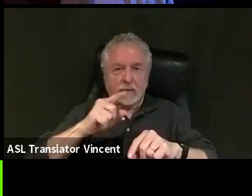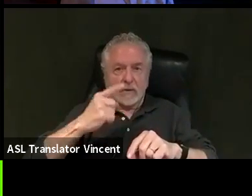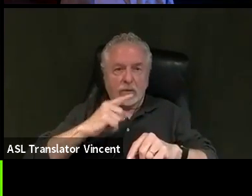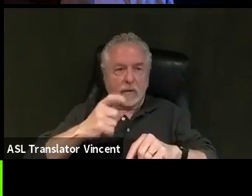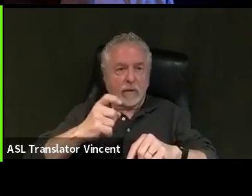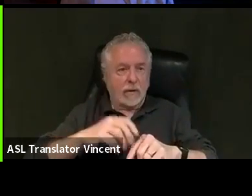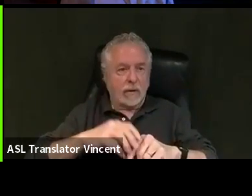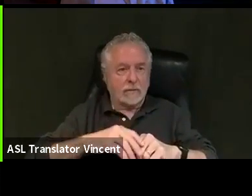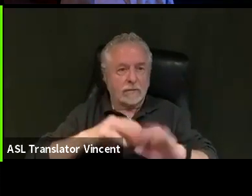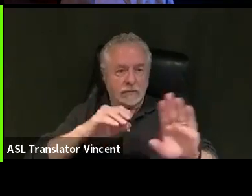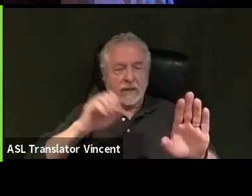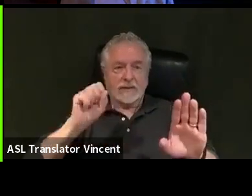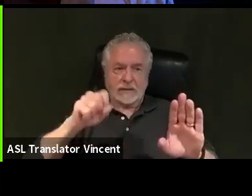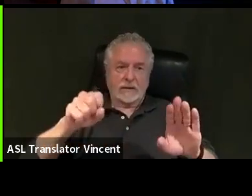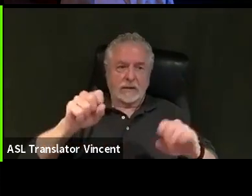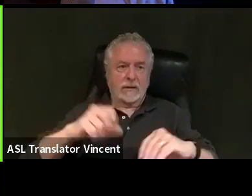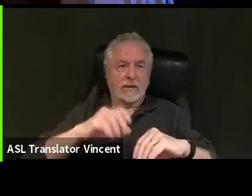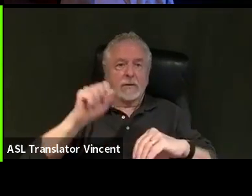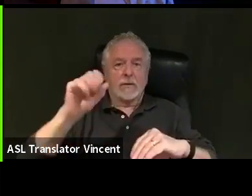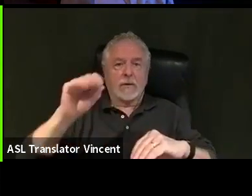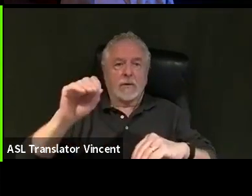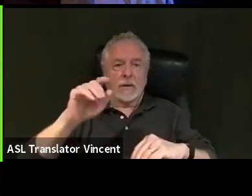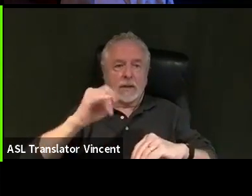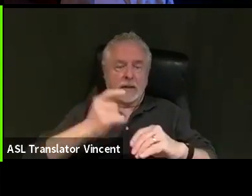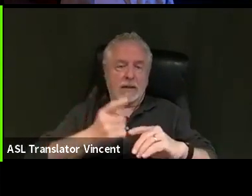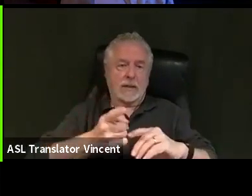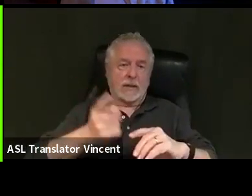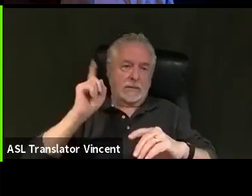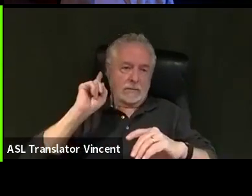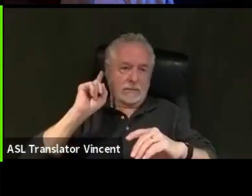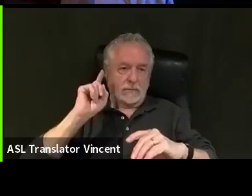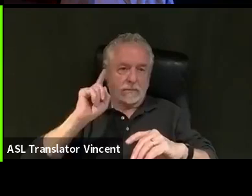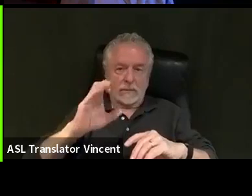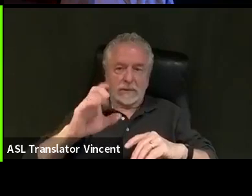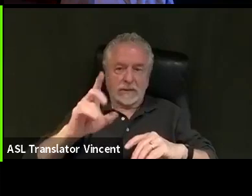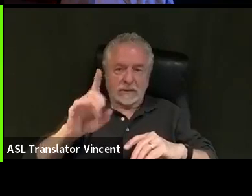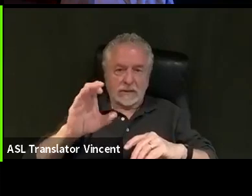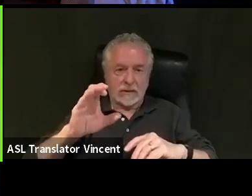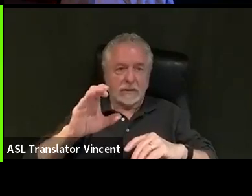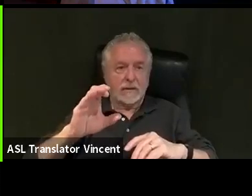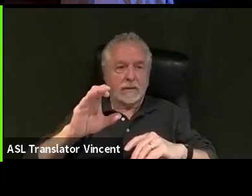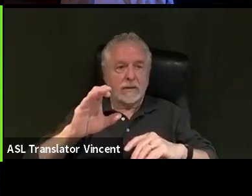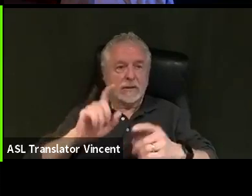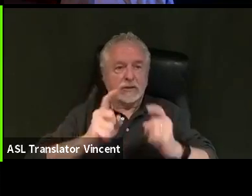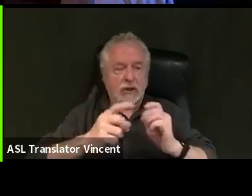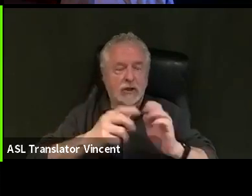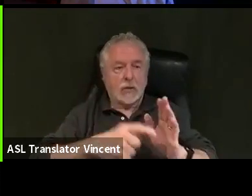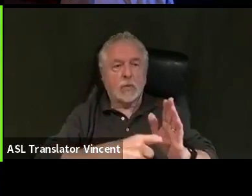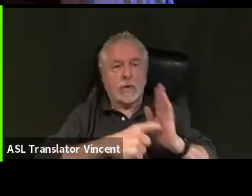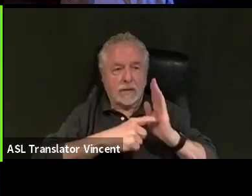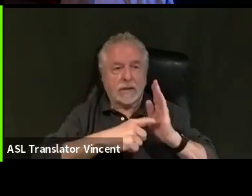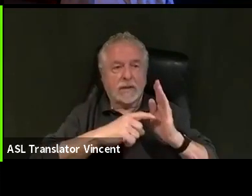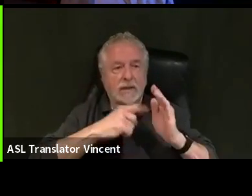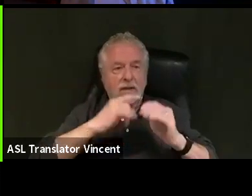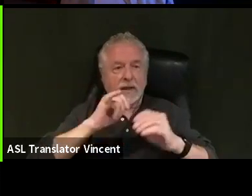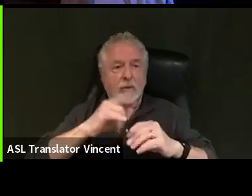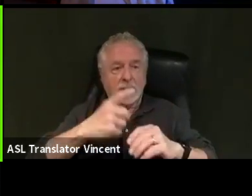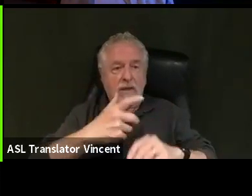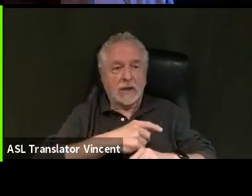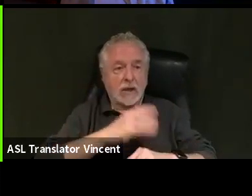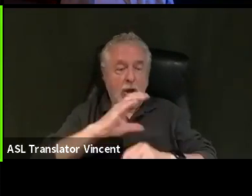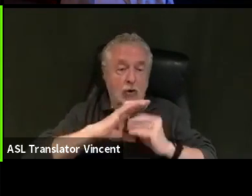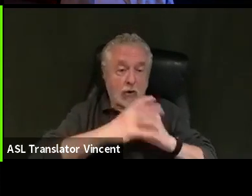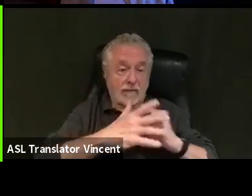quick. Thank you. Yes. So last week, the CDC changed the recommendation such that if one is getting the